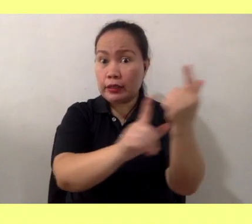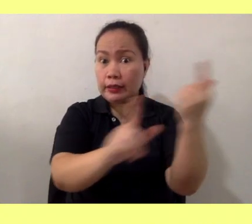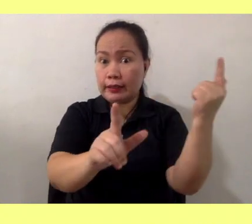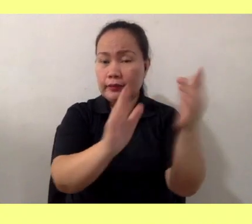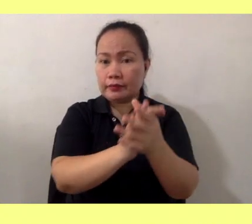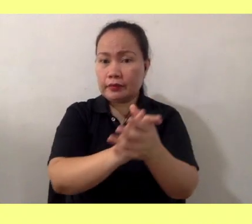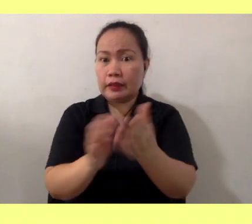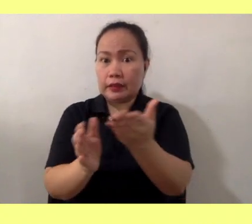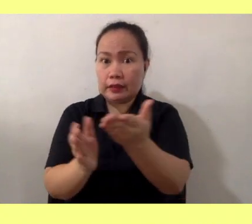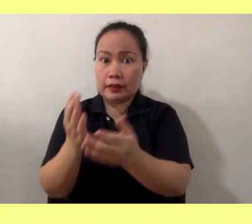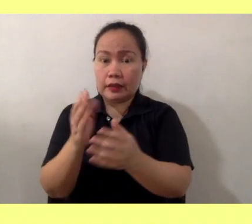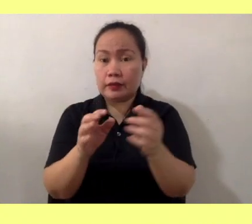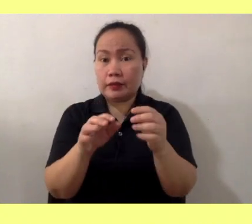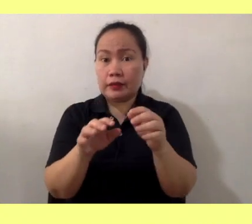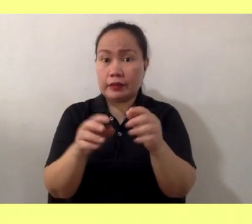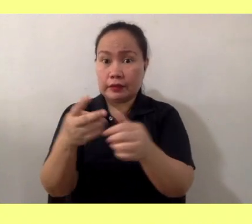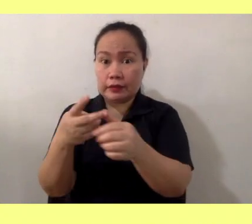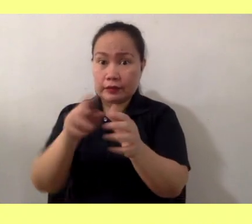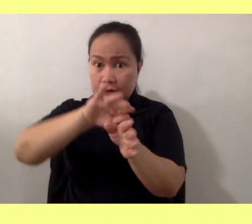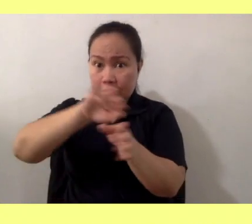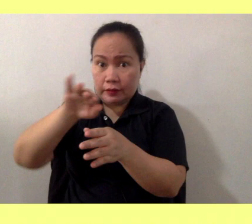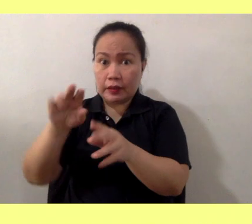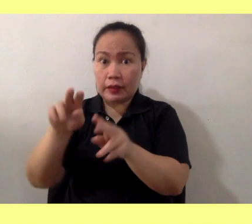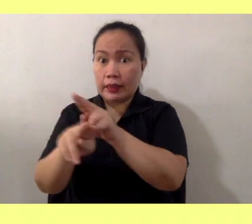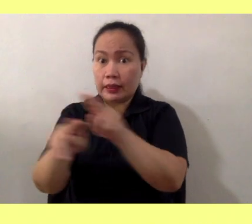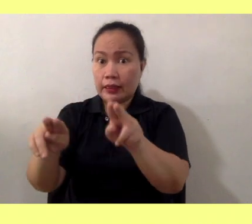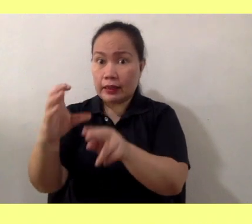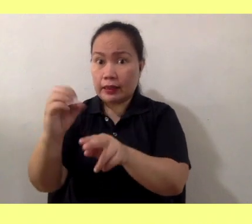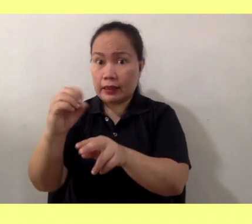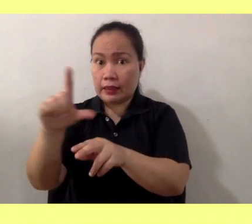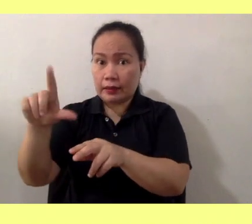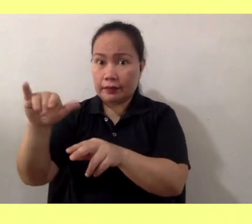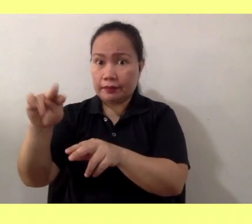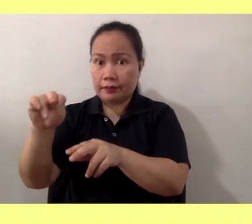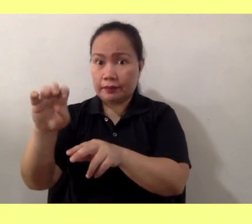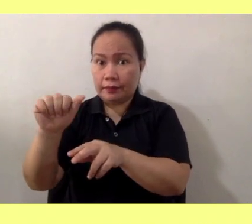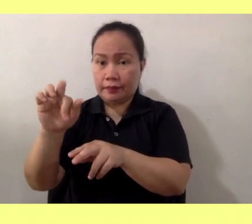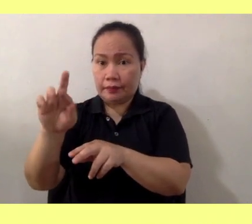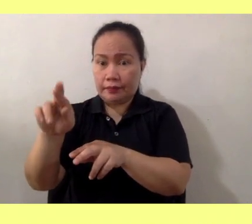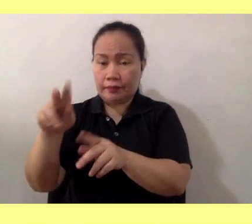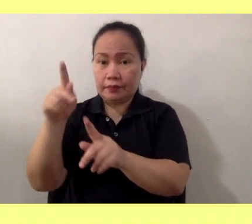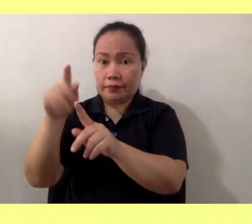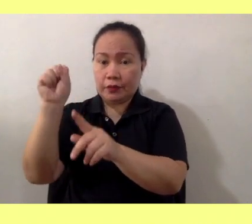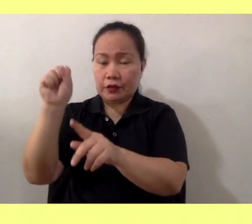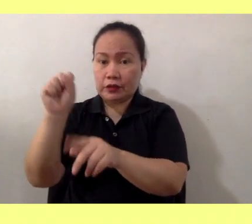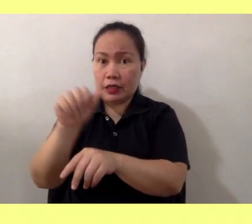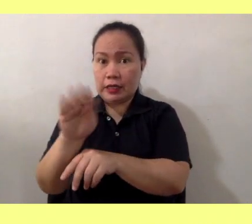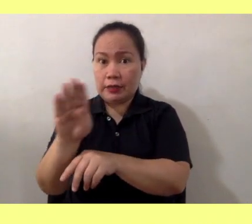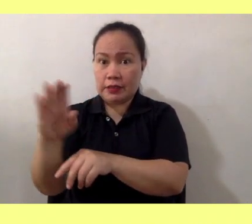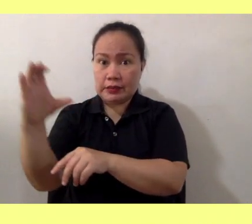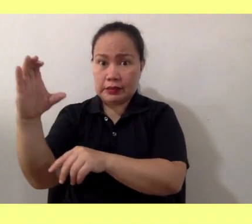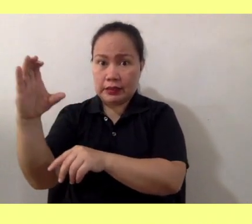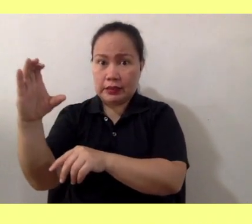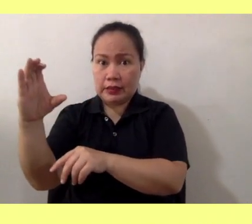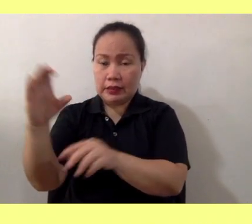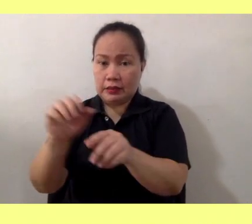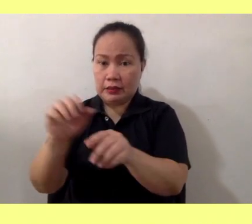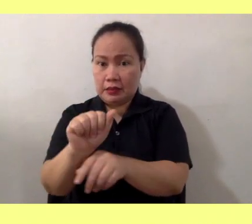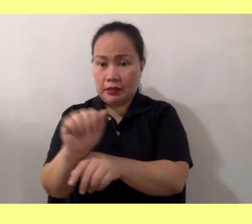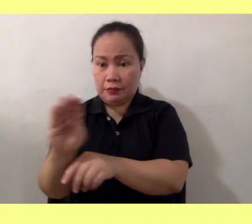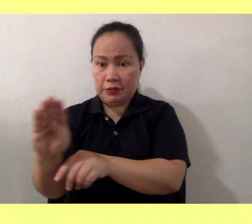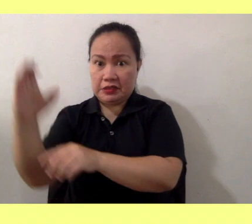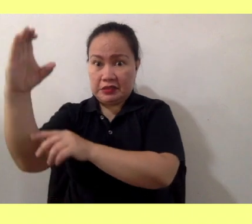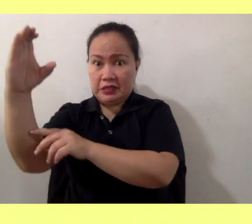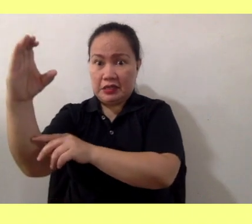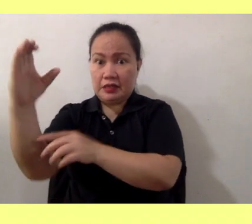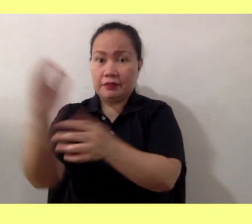A, B, and C are non-collinear points. Now, observe and compare from the given illustrations.